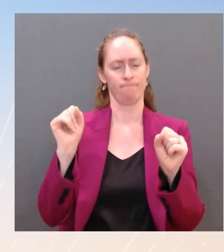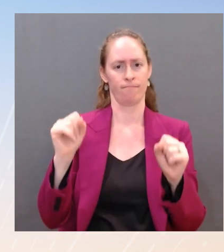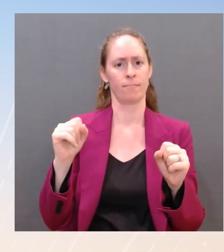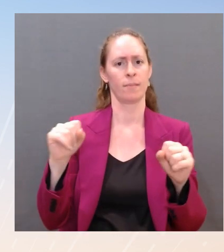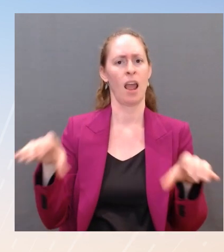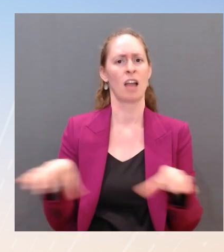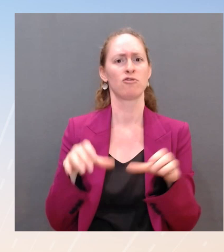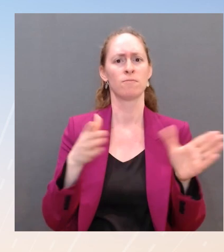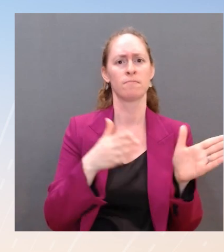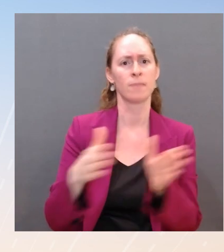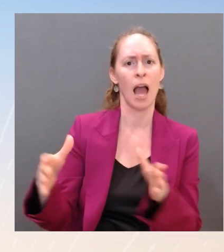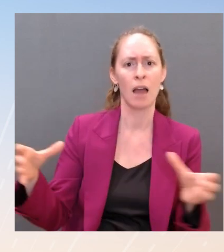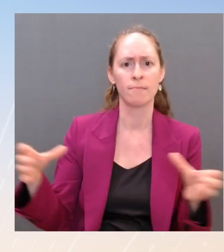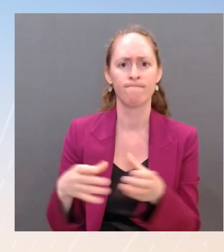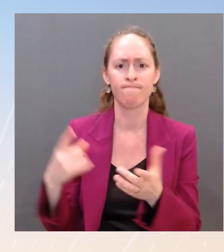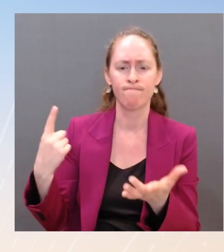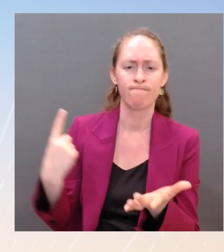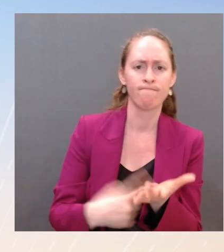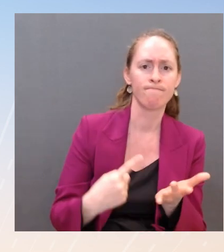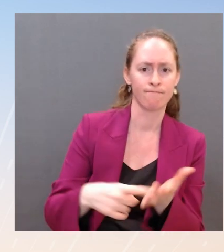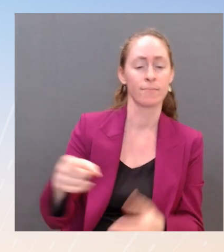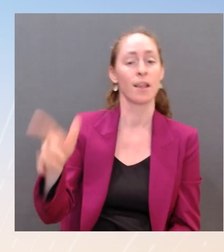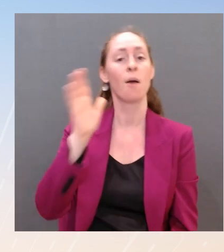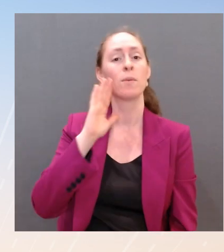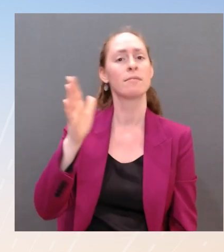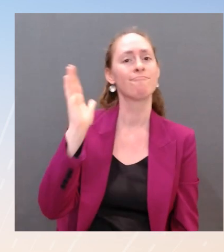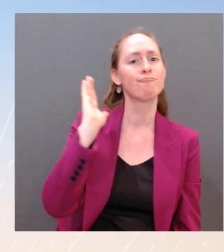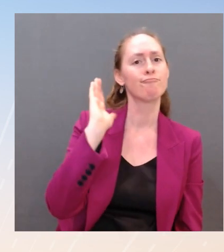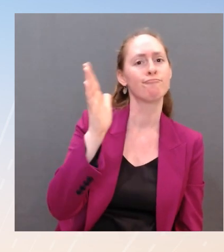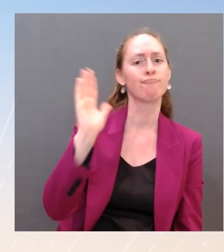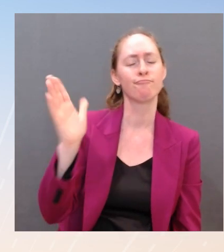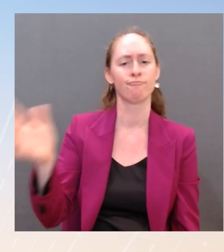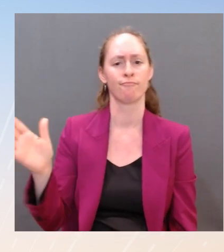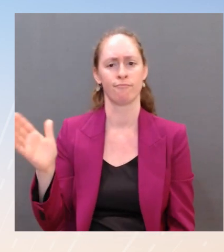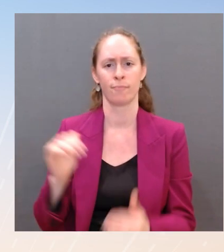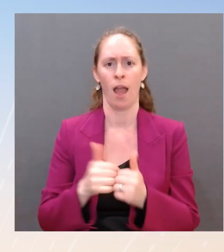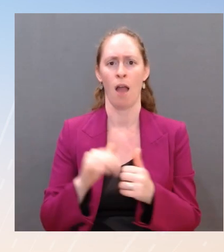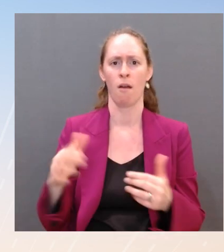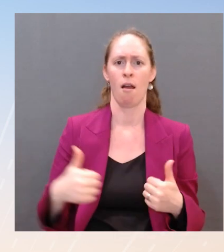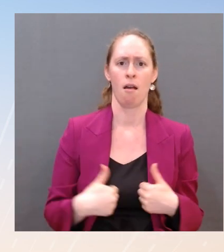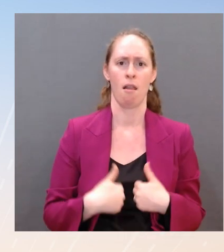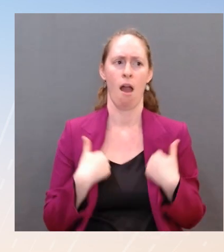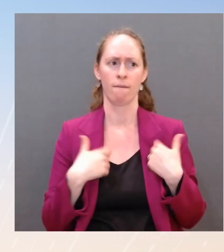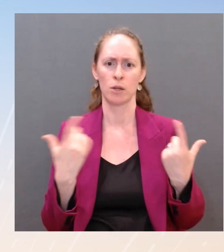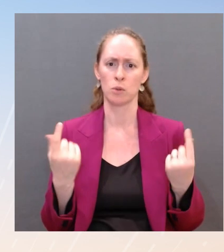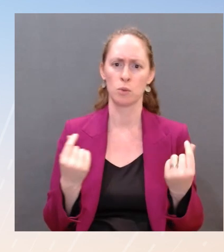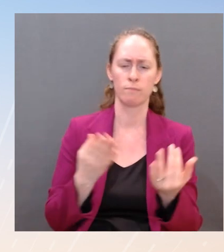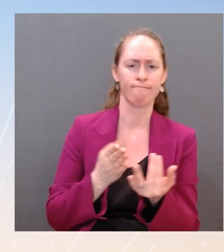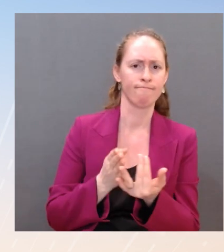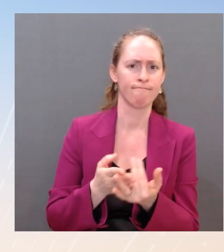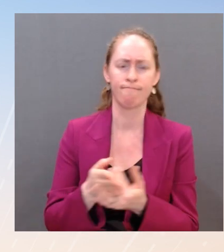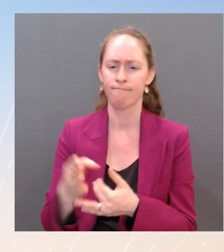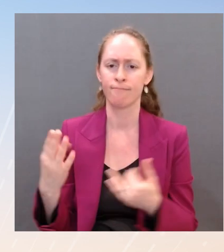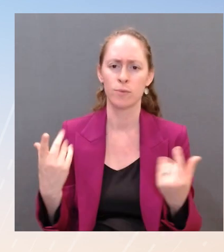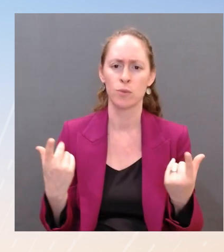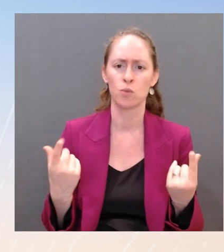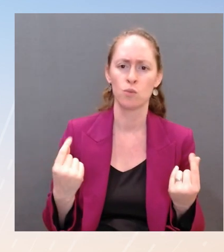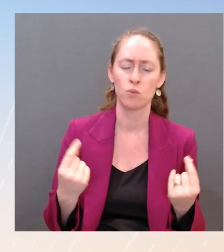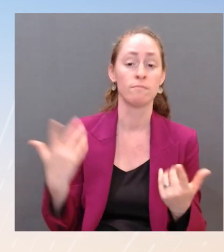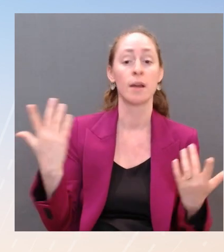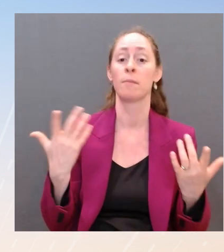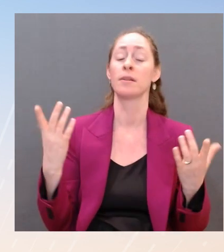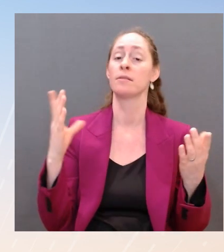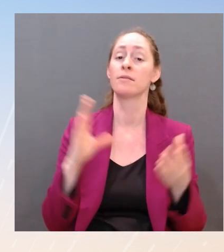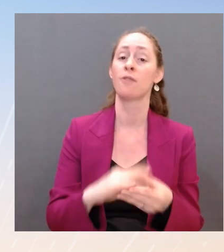ways to address the youth mental health crisis through storytelling and media to a room of industry professionals from the